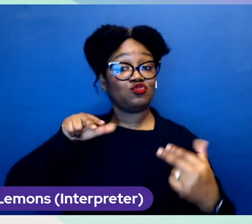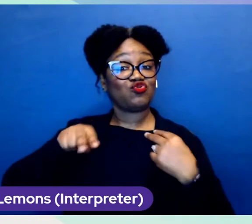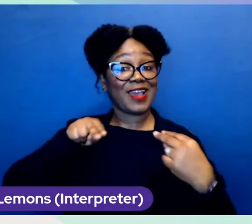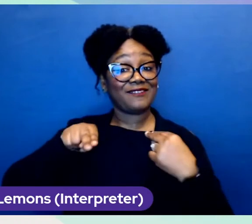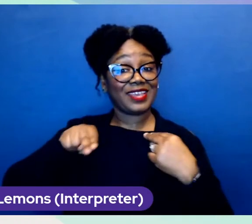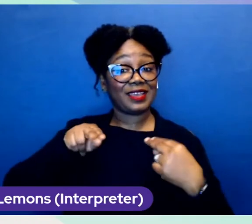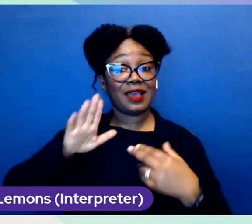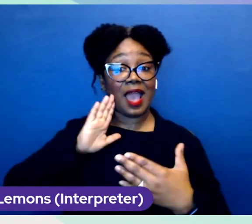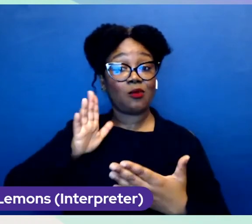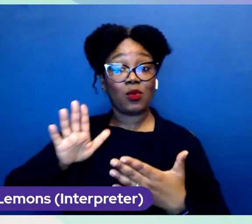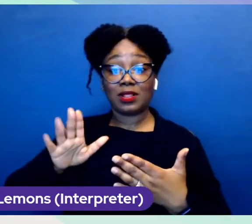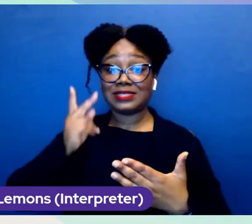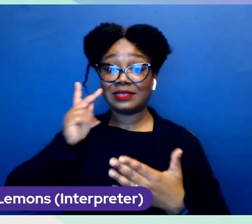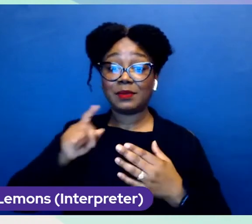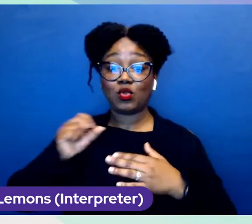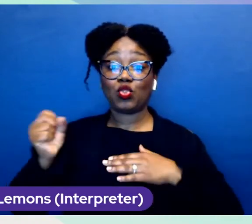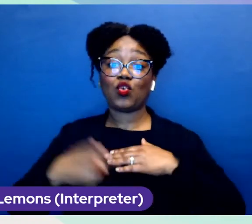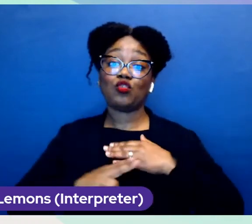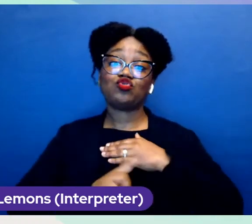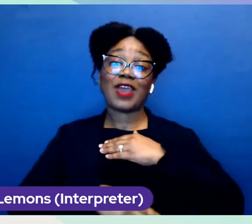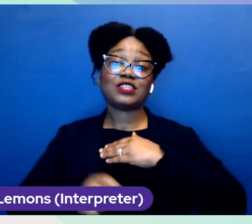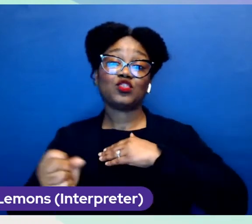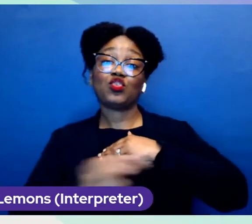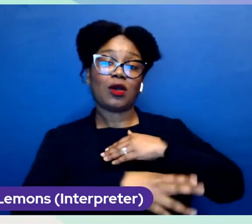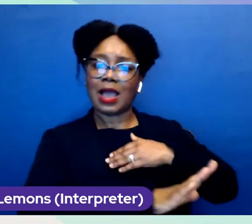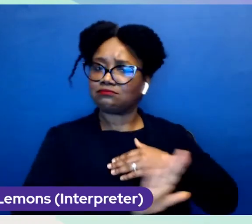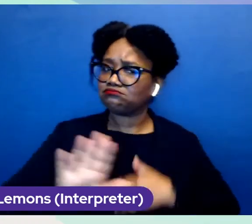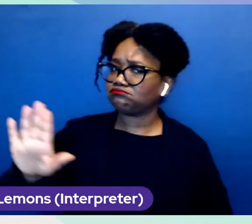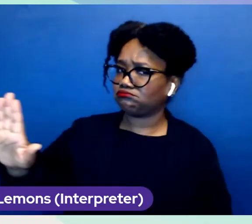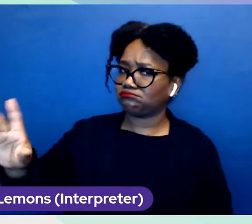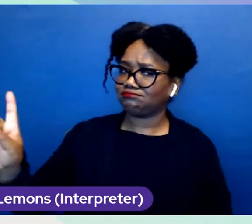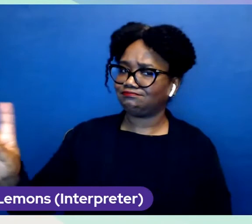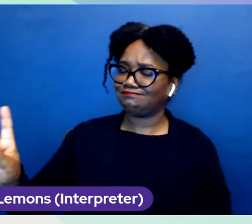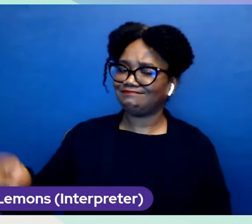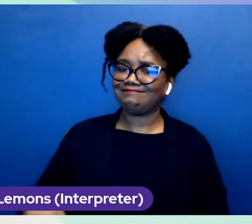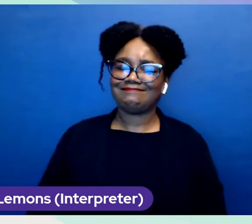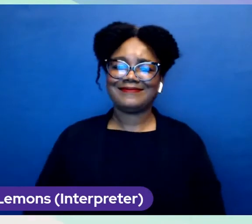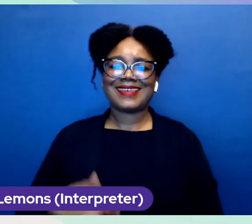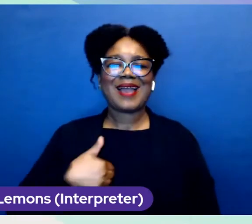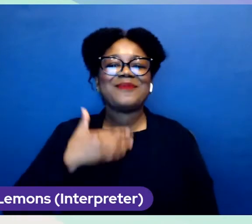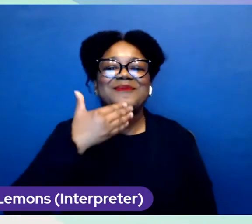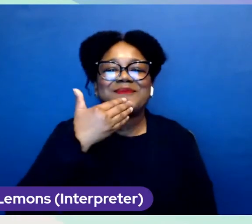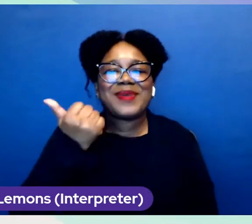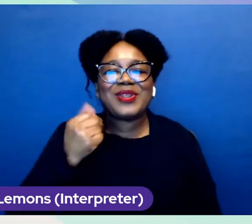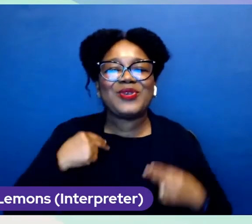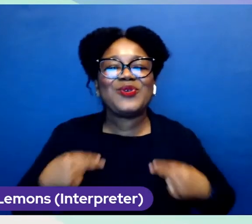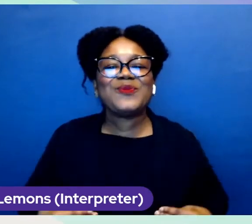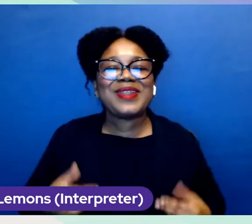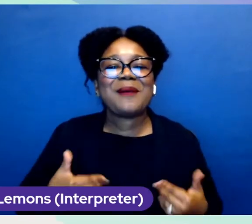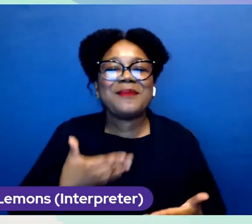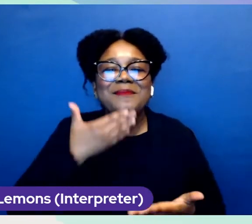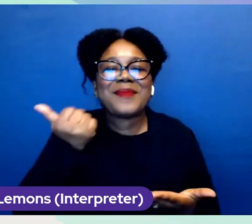going. And I think I'm just a better human. I'm a better human being, and I'm a better musician thanks to the Nile